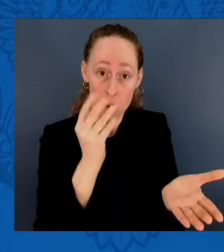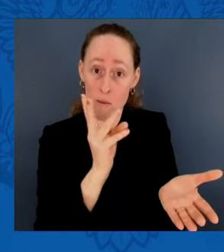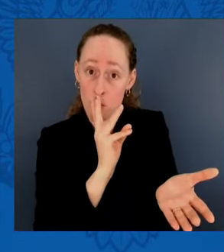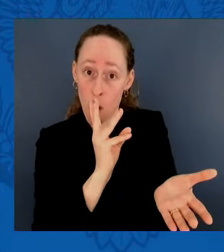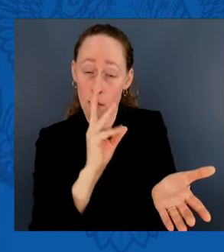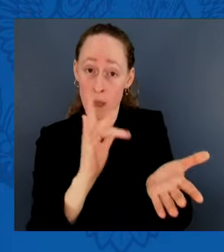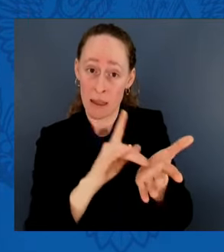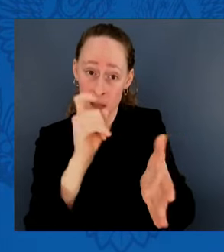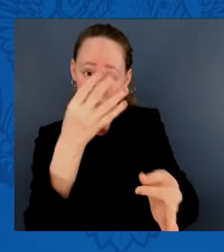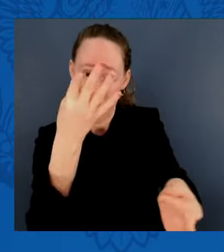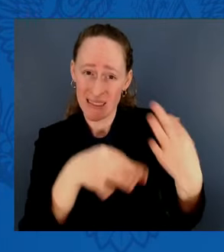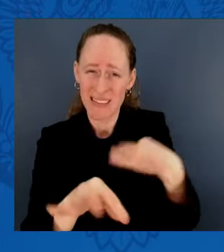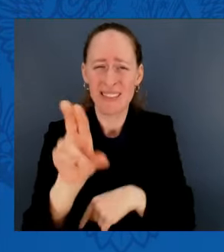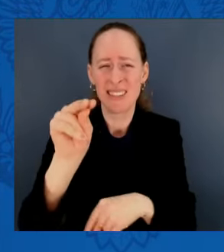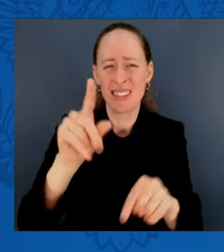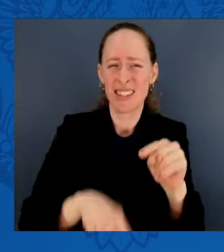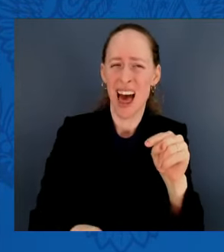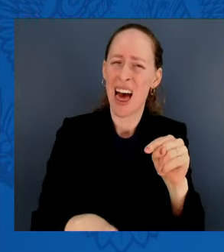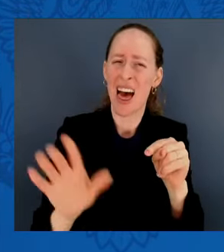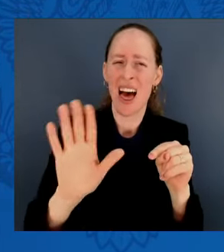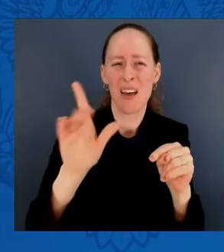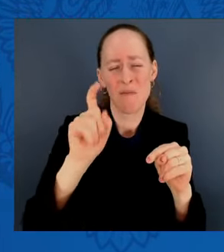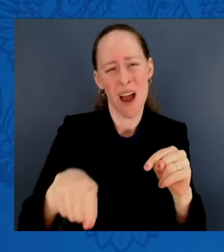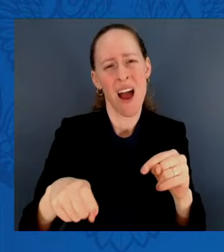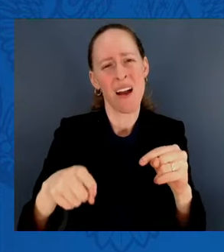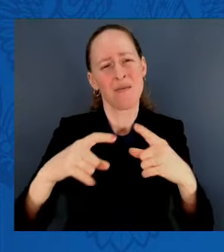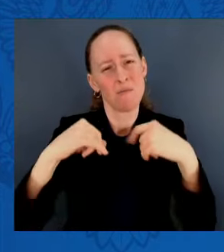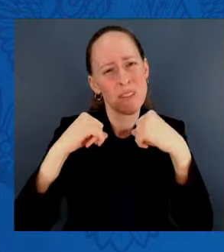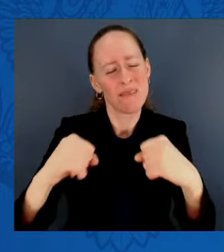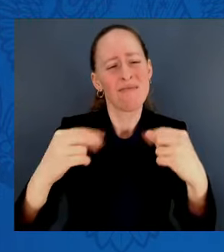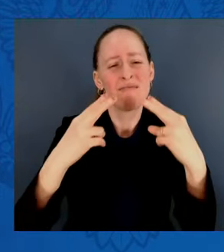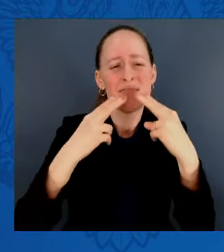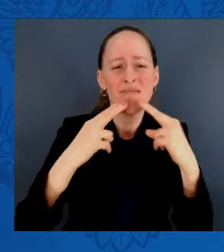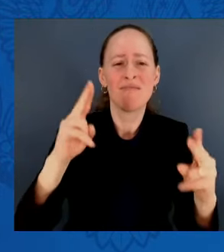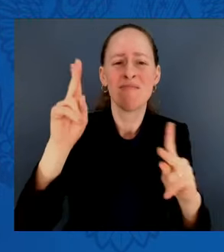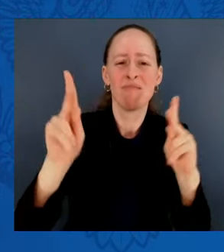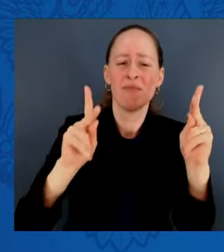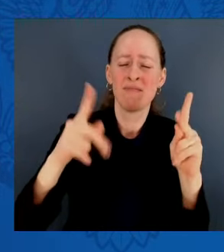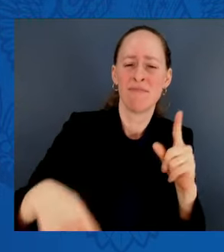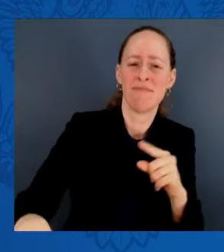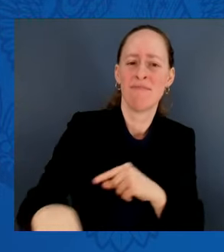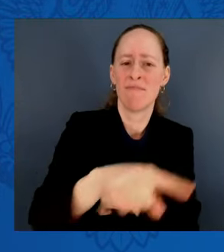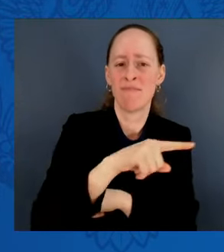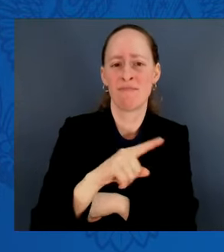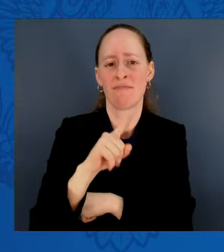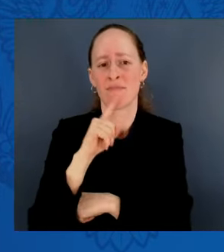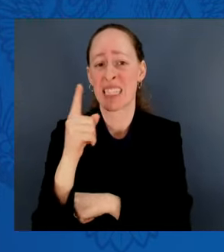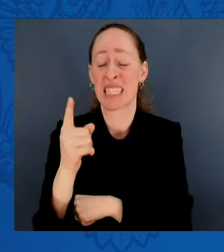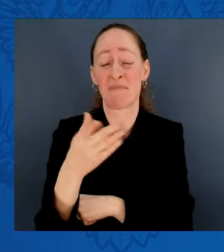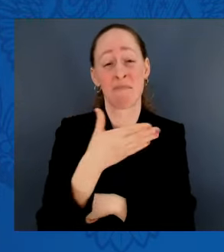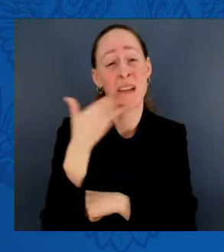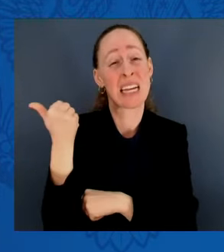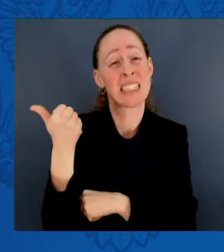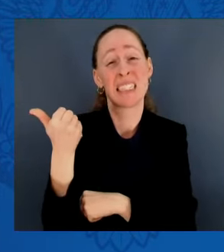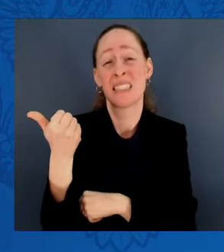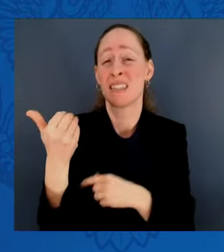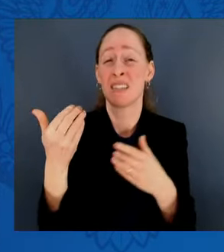future, the only real solution to the situation is a two-state solution over time.